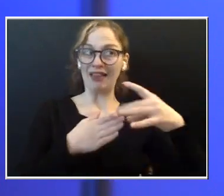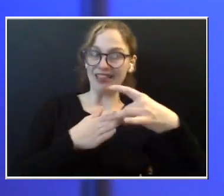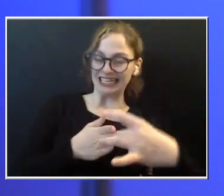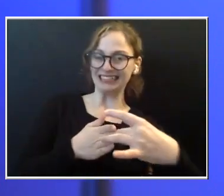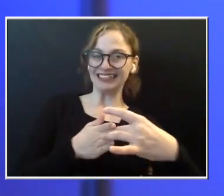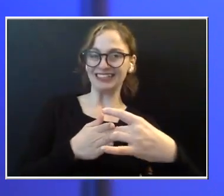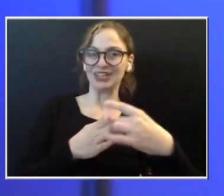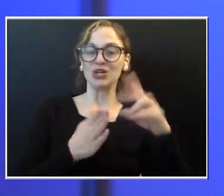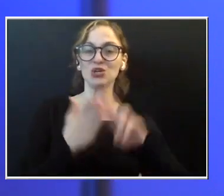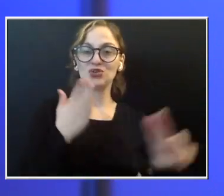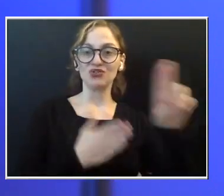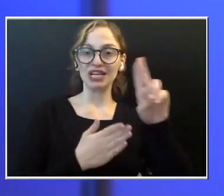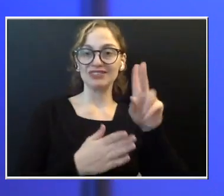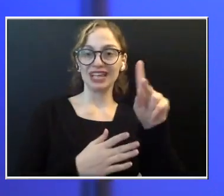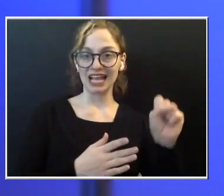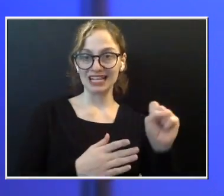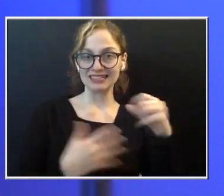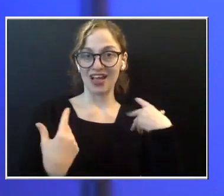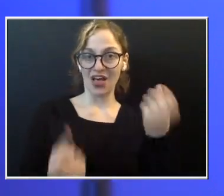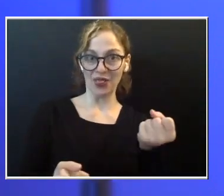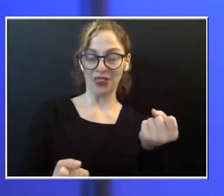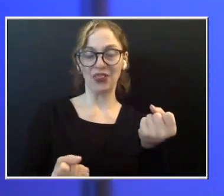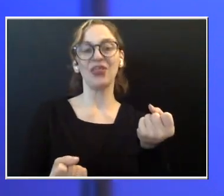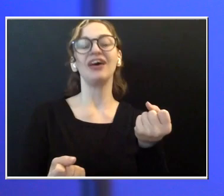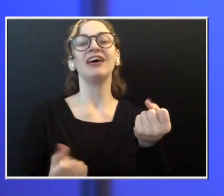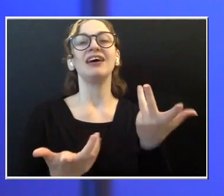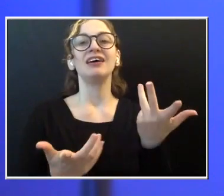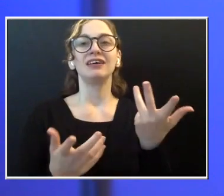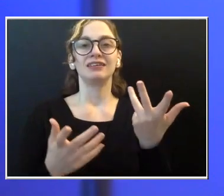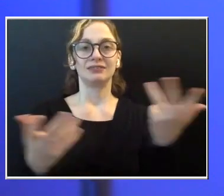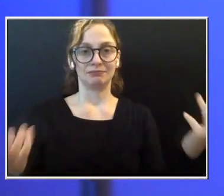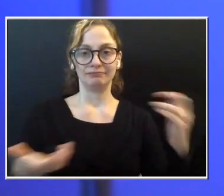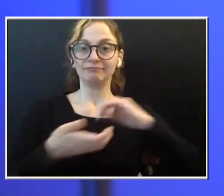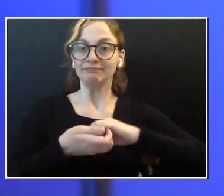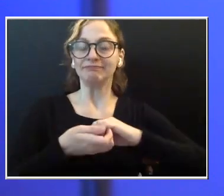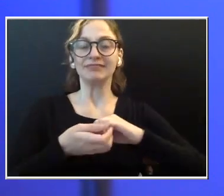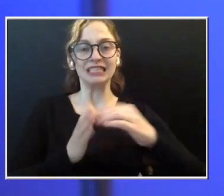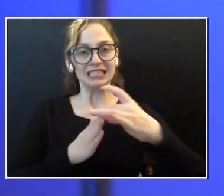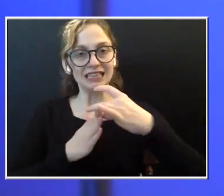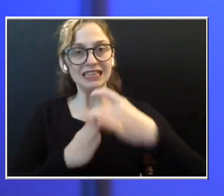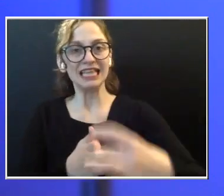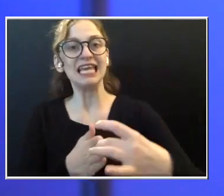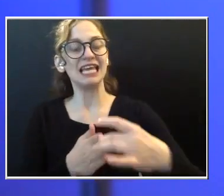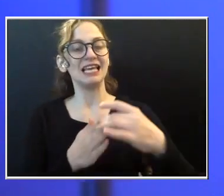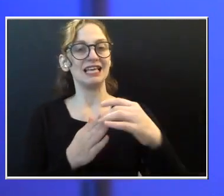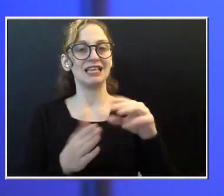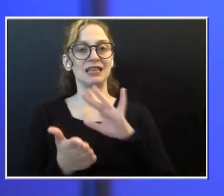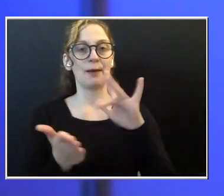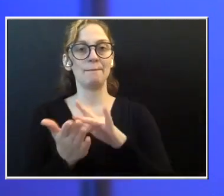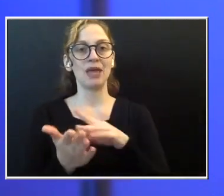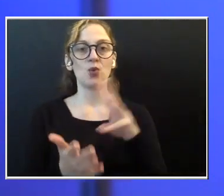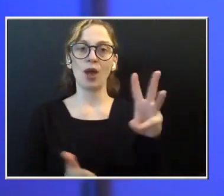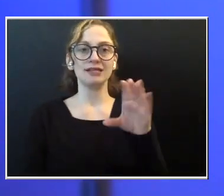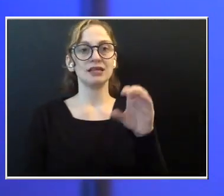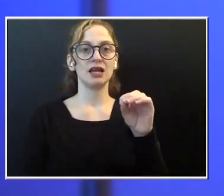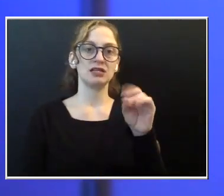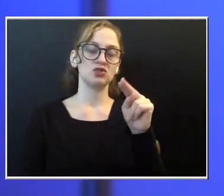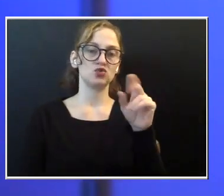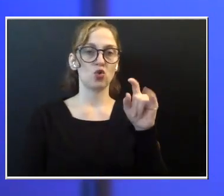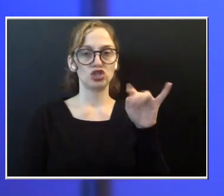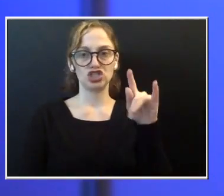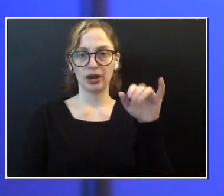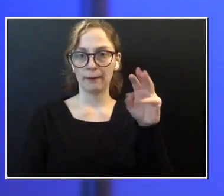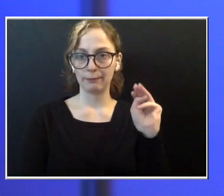System, University of Kansas Medical Center coming together to lead the Midwest Consortium, which is comprised of the University of